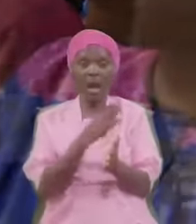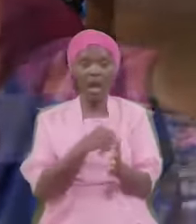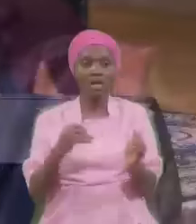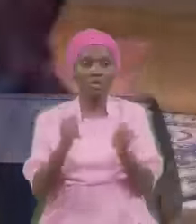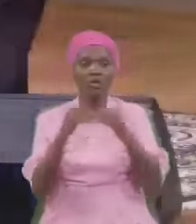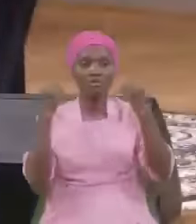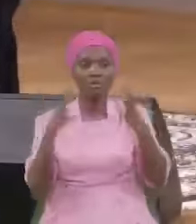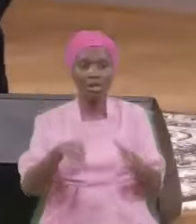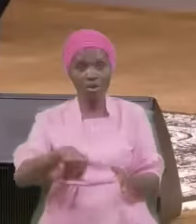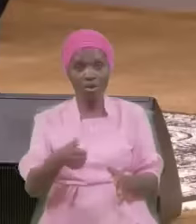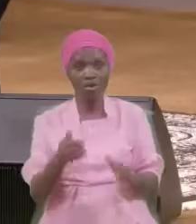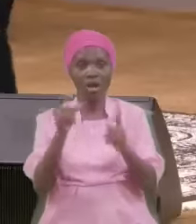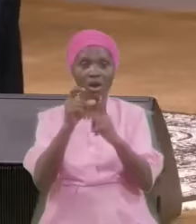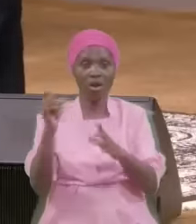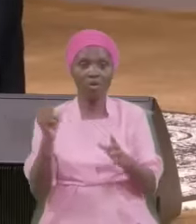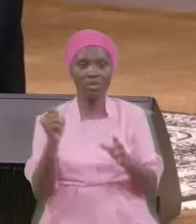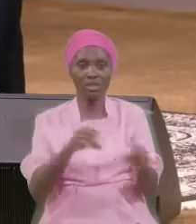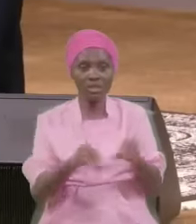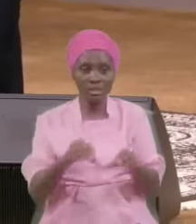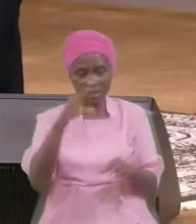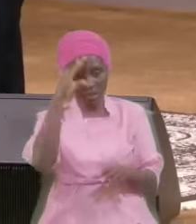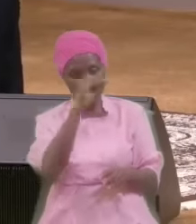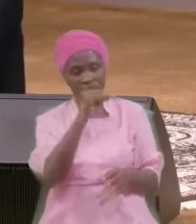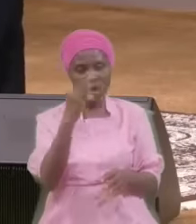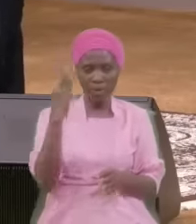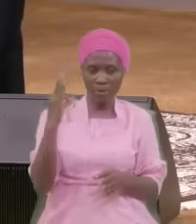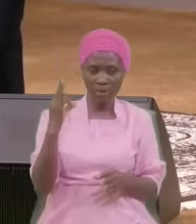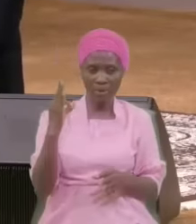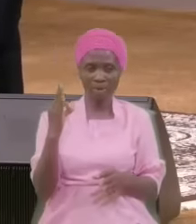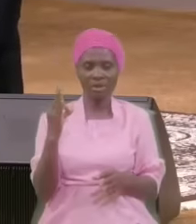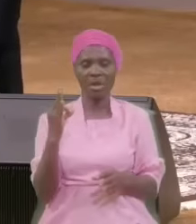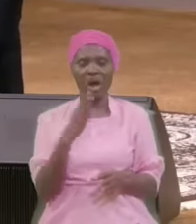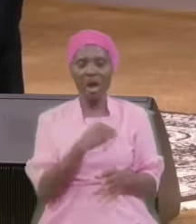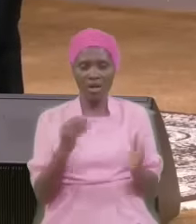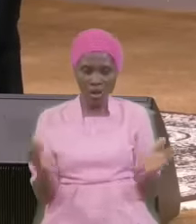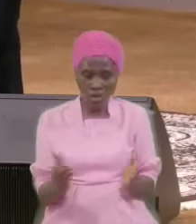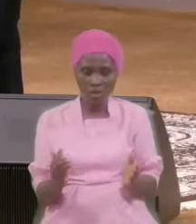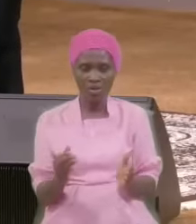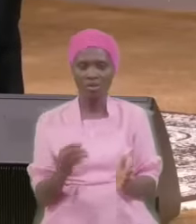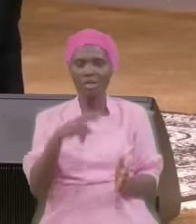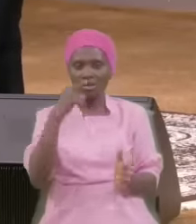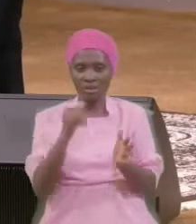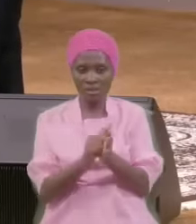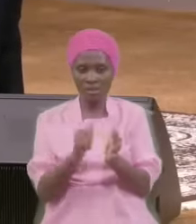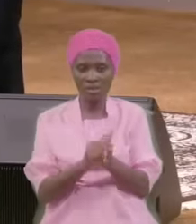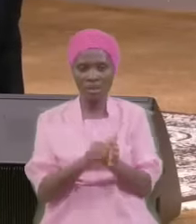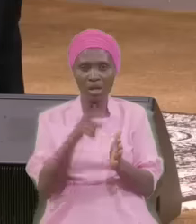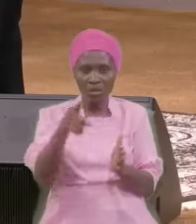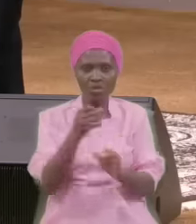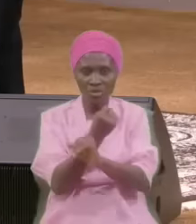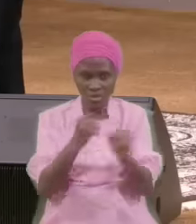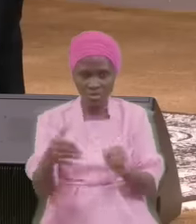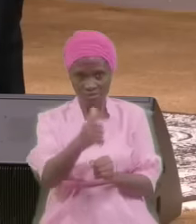words, did he testify and exhort, saying, save yourselves,